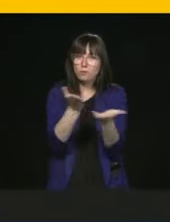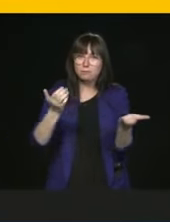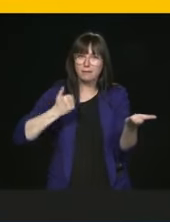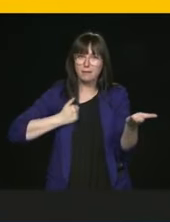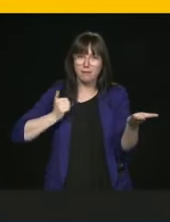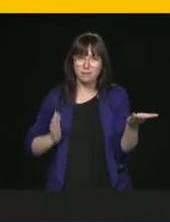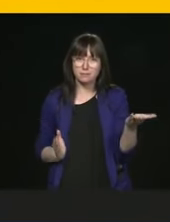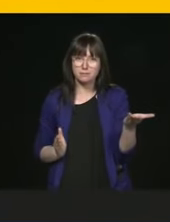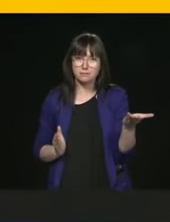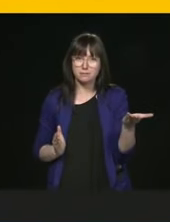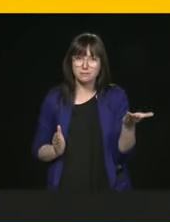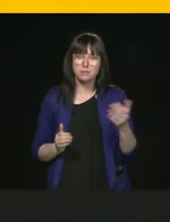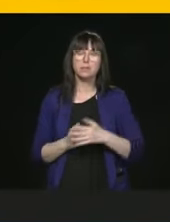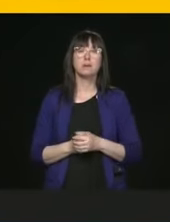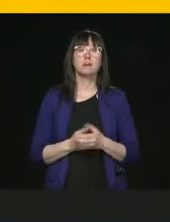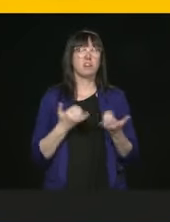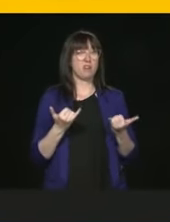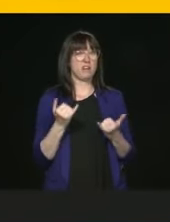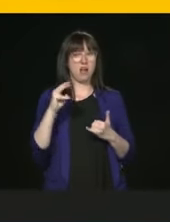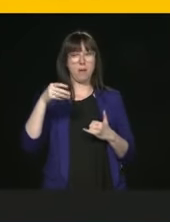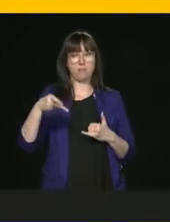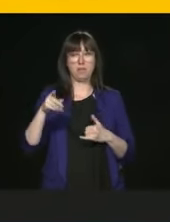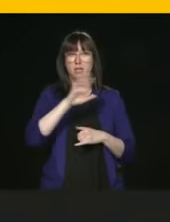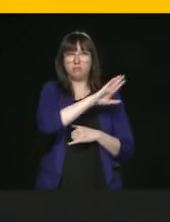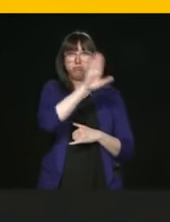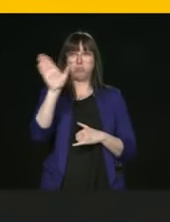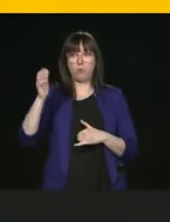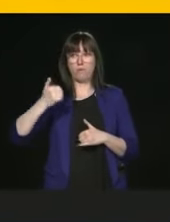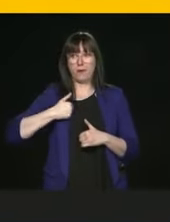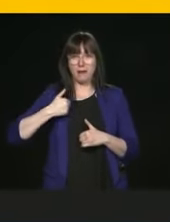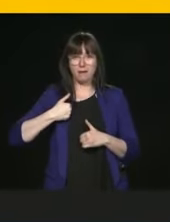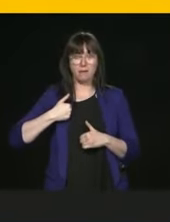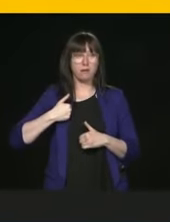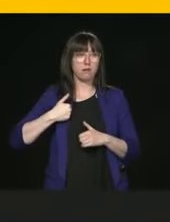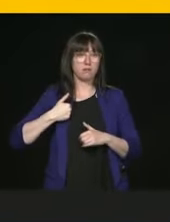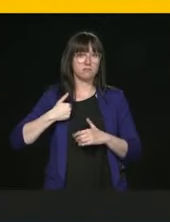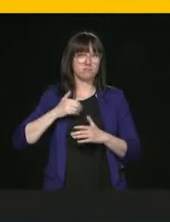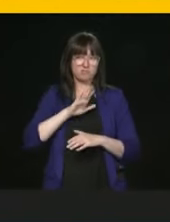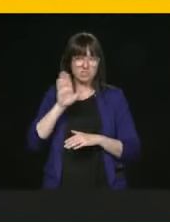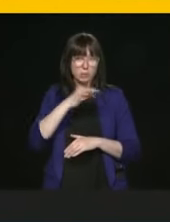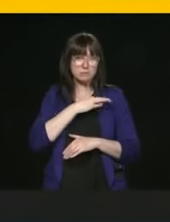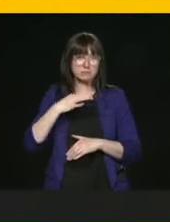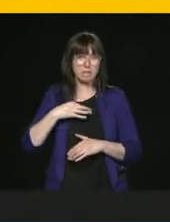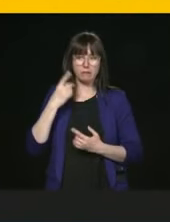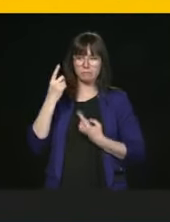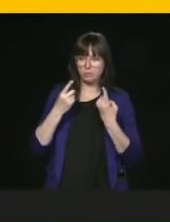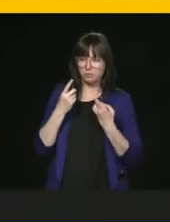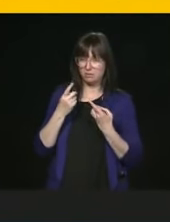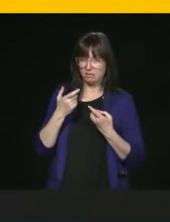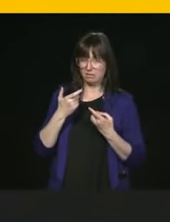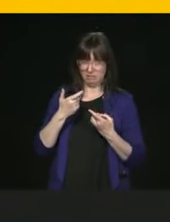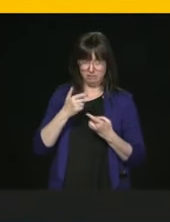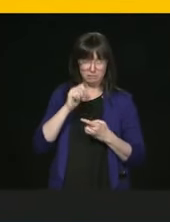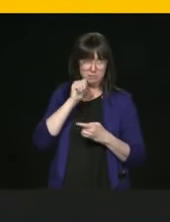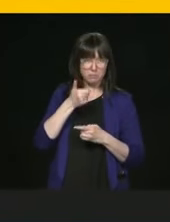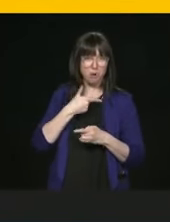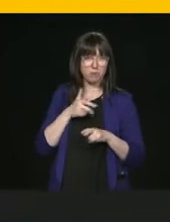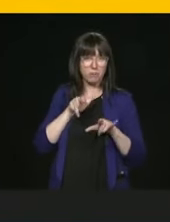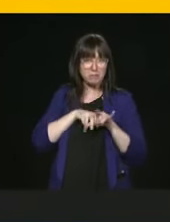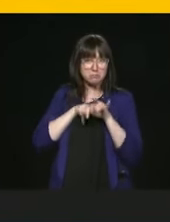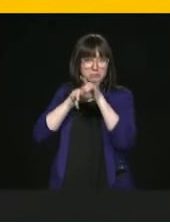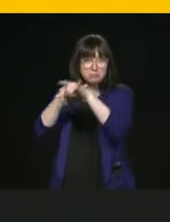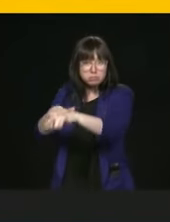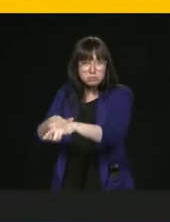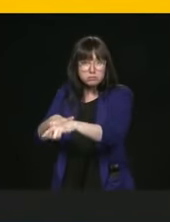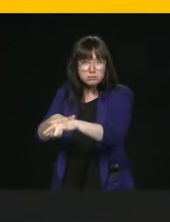where MPs across the country and their staff are wondering if they're going to have to get on planes tomorrow and